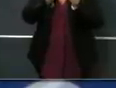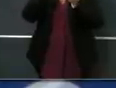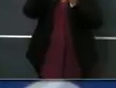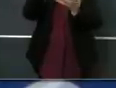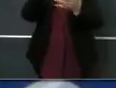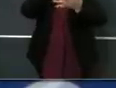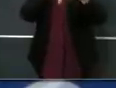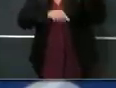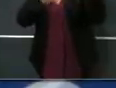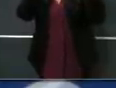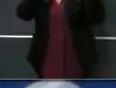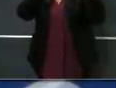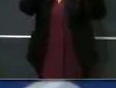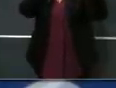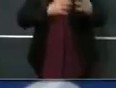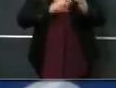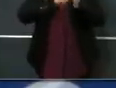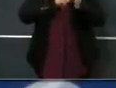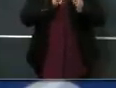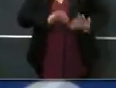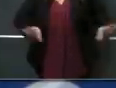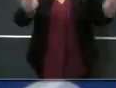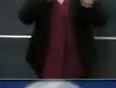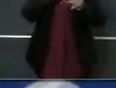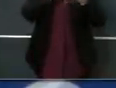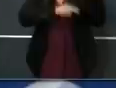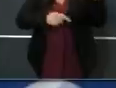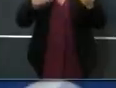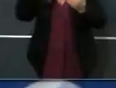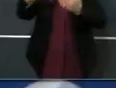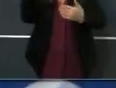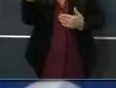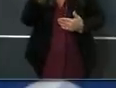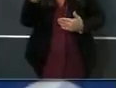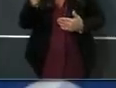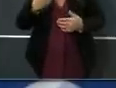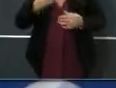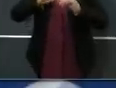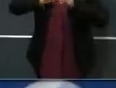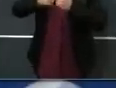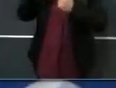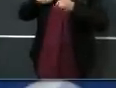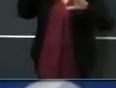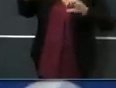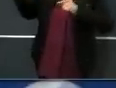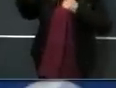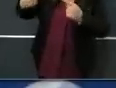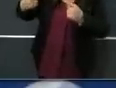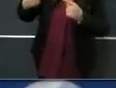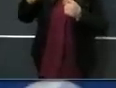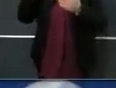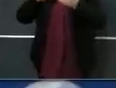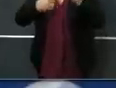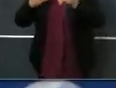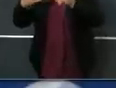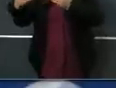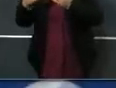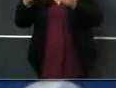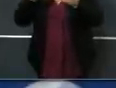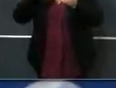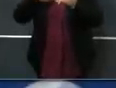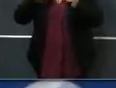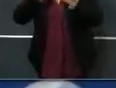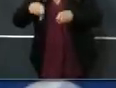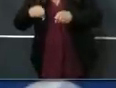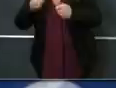those 6 key categories, 6 key areas, give you a sense of where we think we are, and then begin to break down